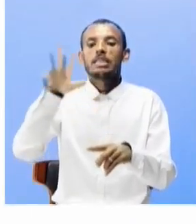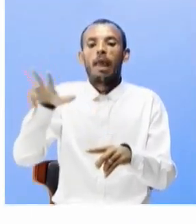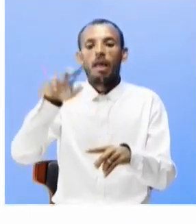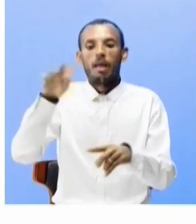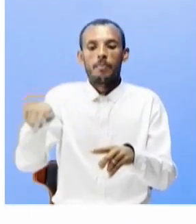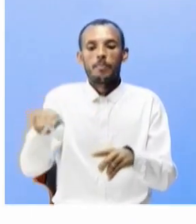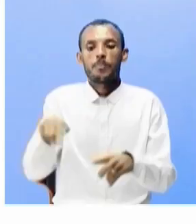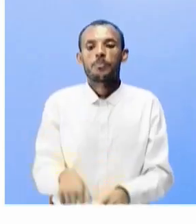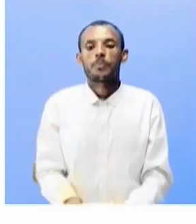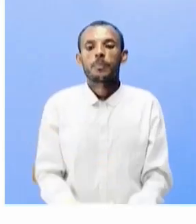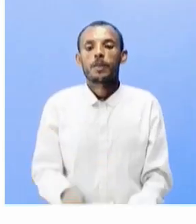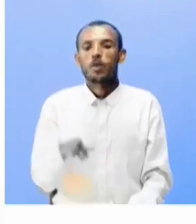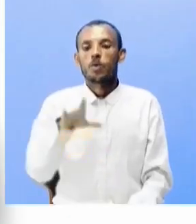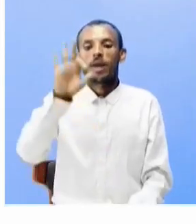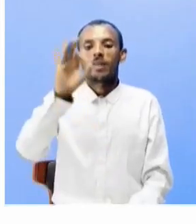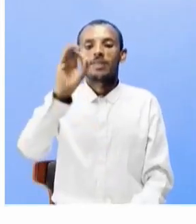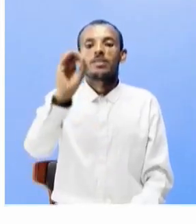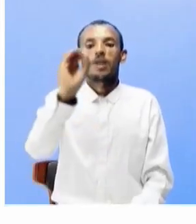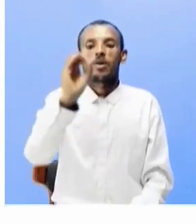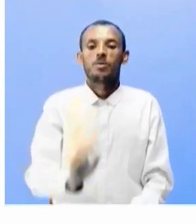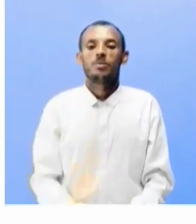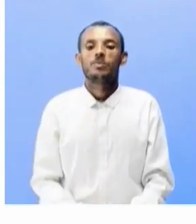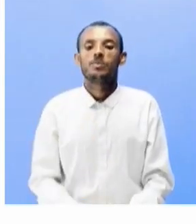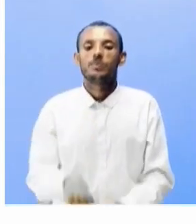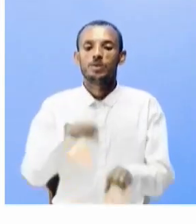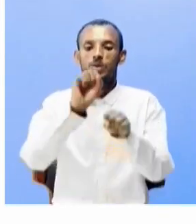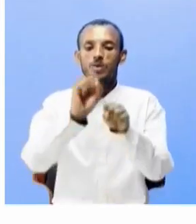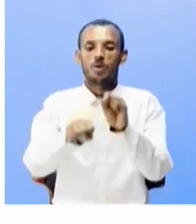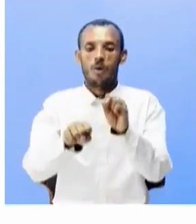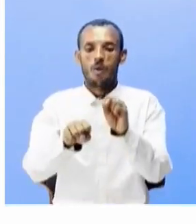get 0. So,